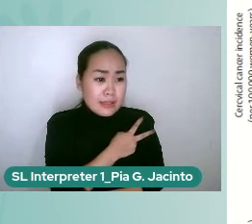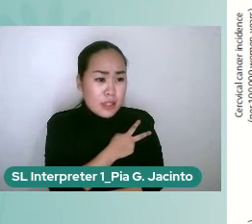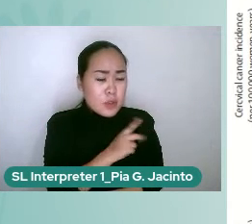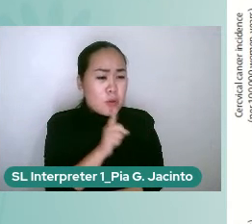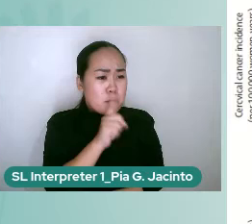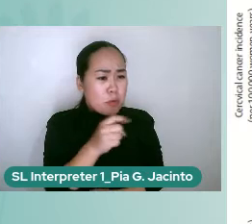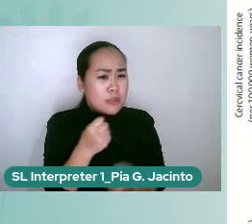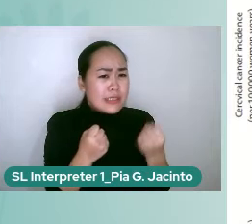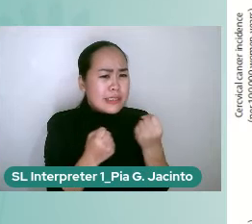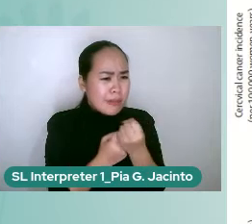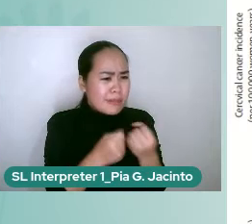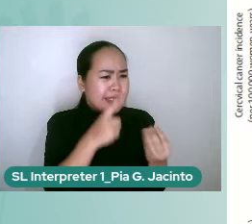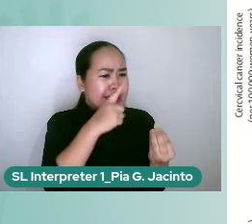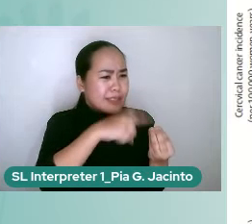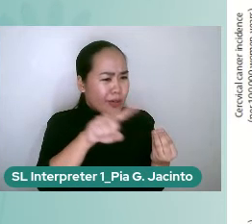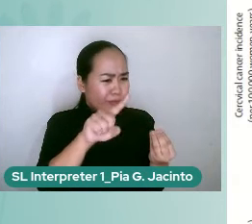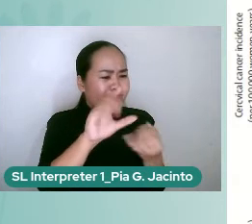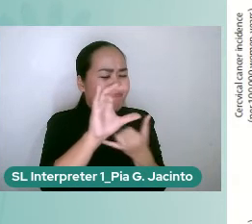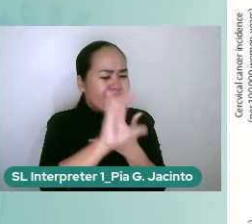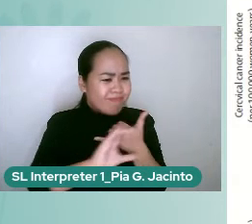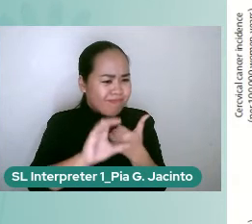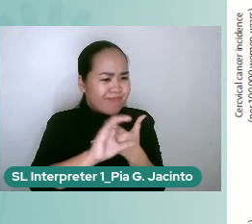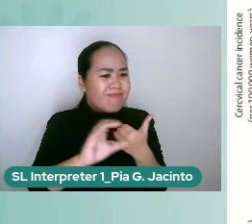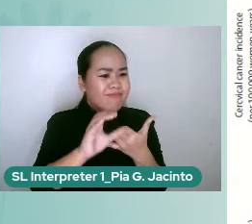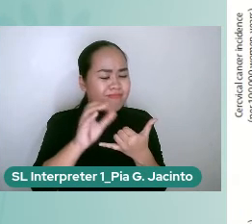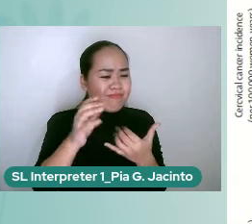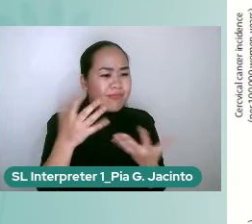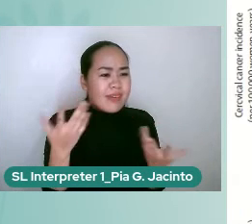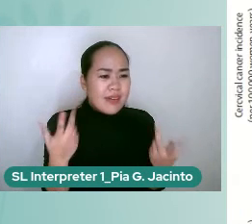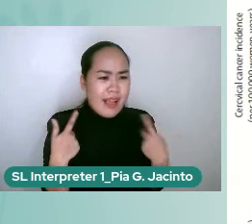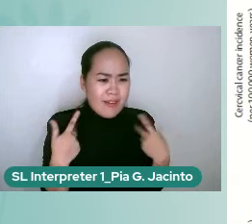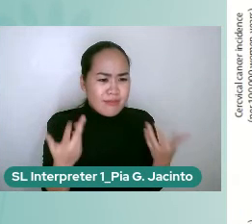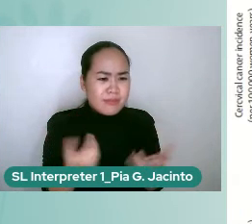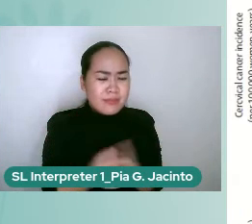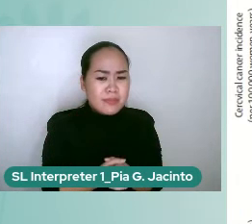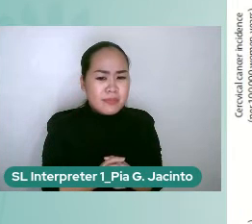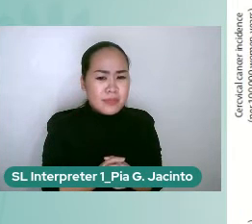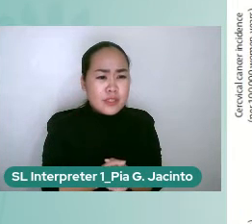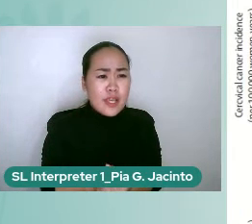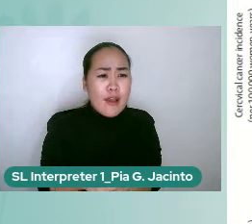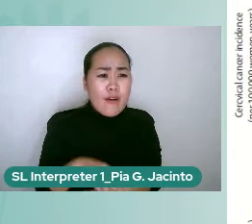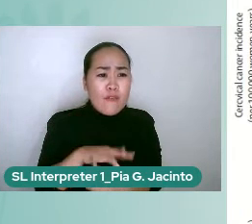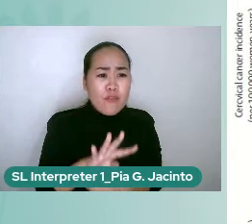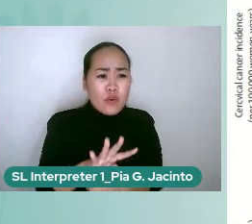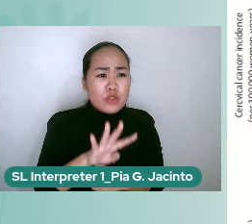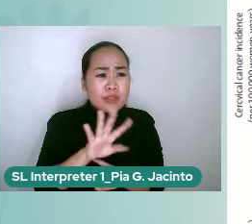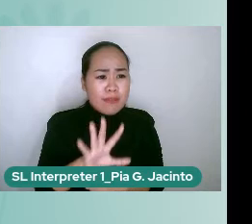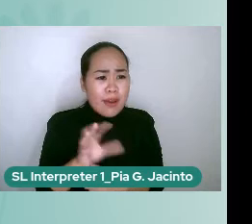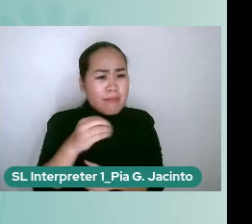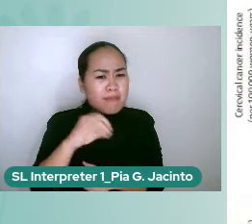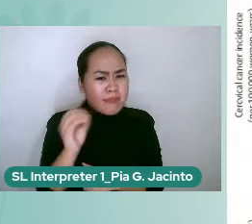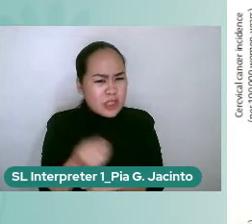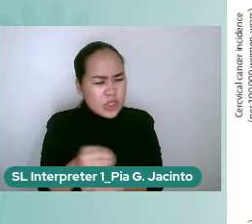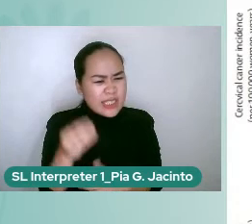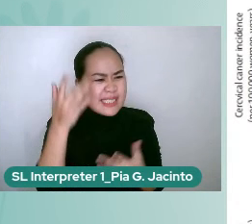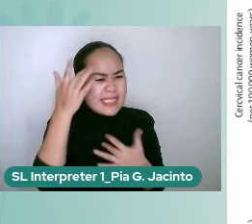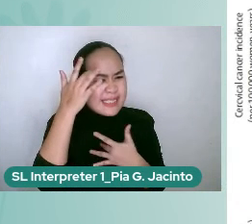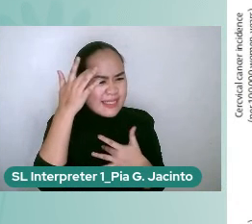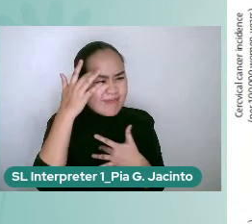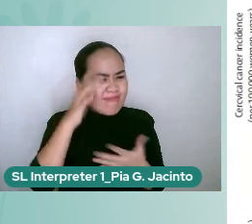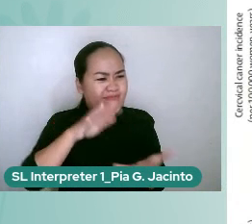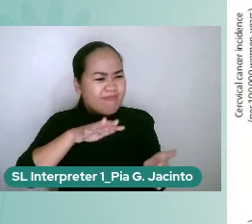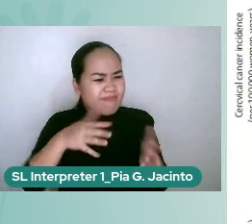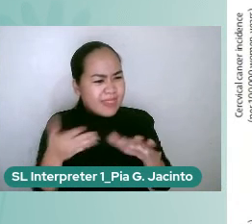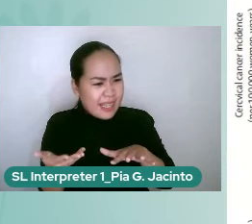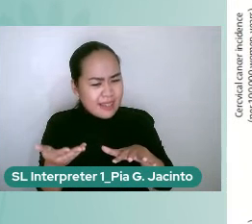cancer elimination. In the next century, 45 million cases and deaths could be averted